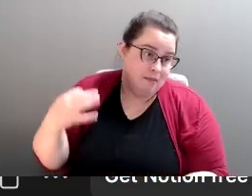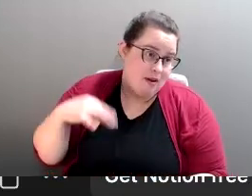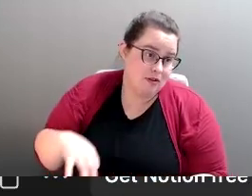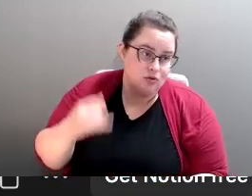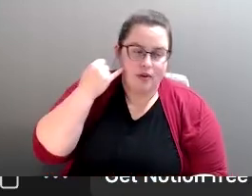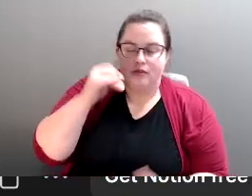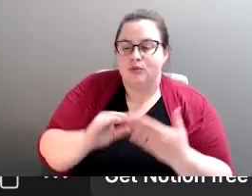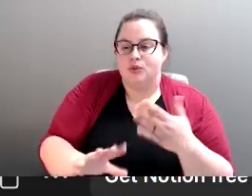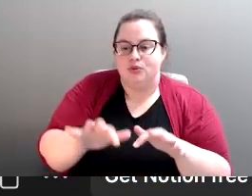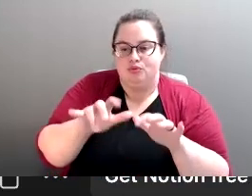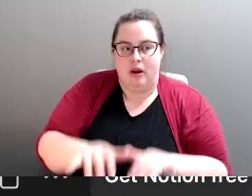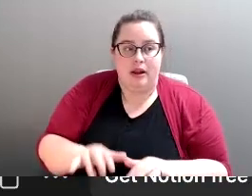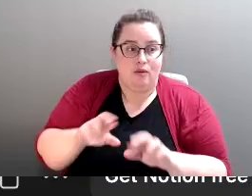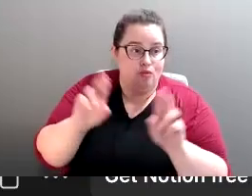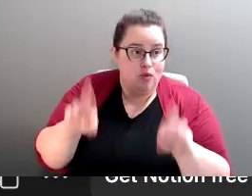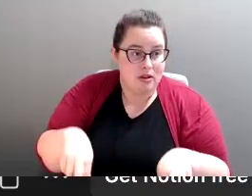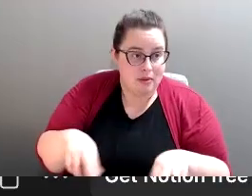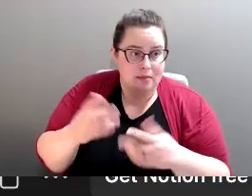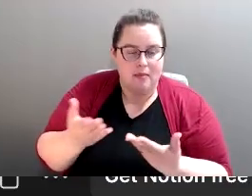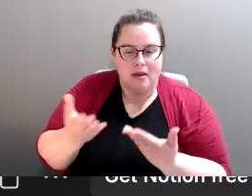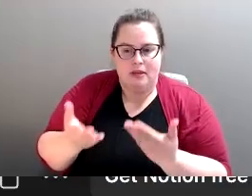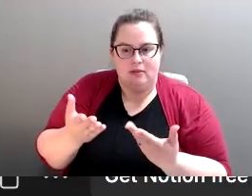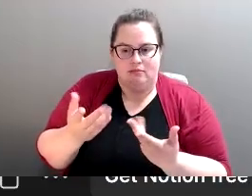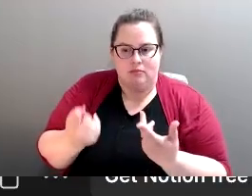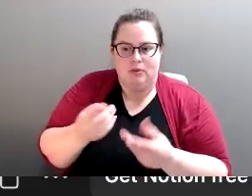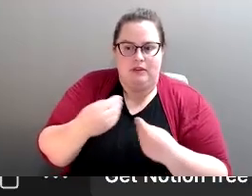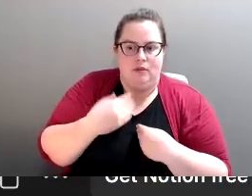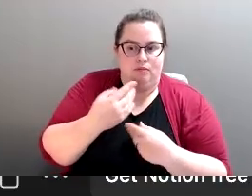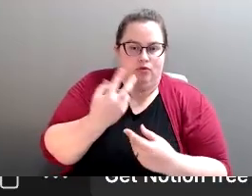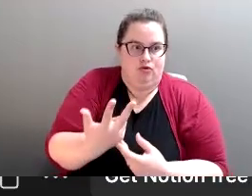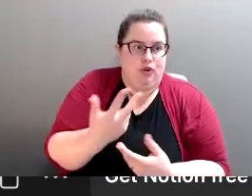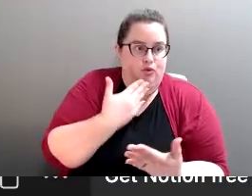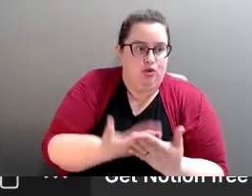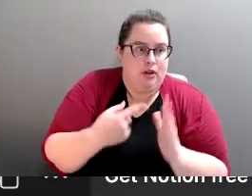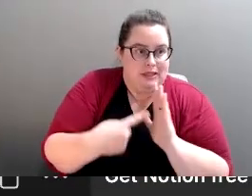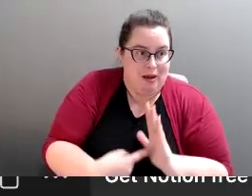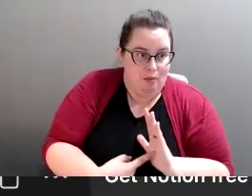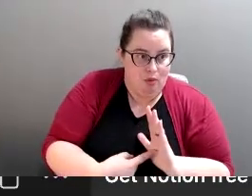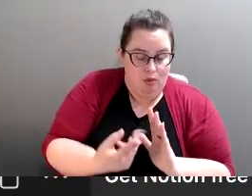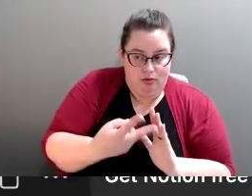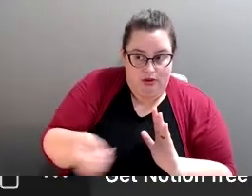student's writing a resume, maybe somebody's giving them 3 good examples, and if they do that, then